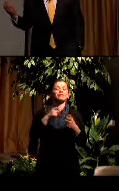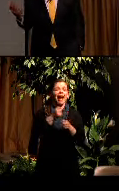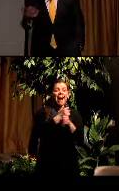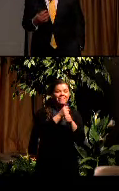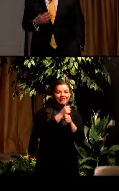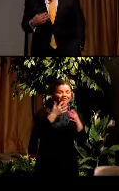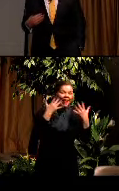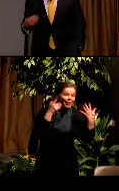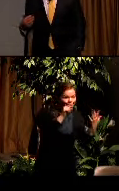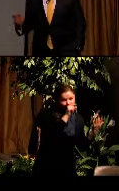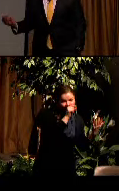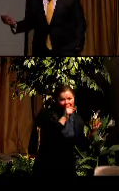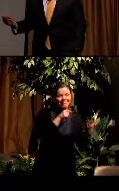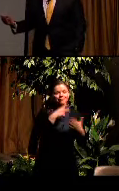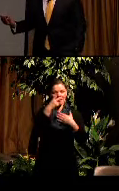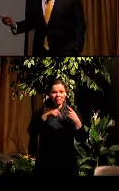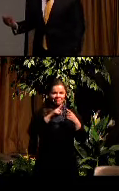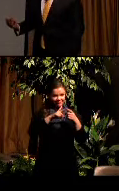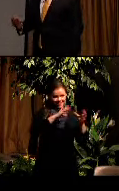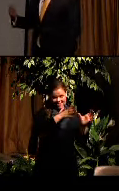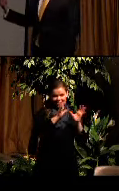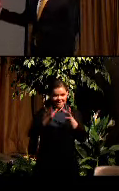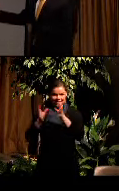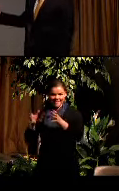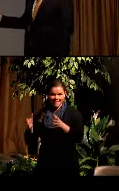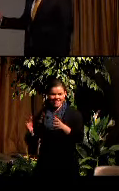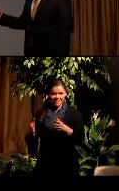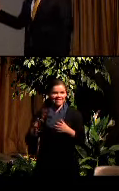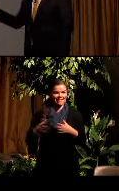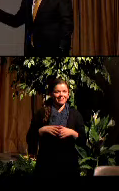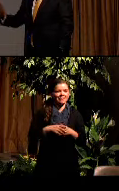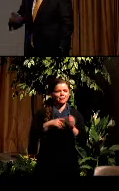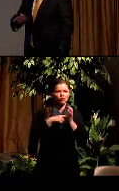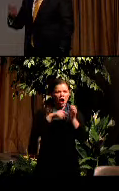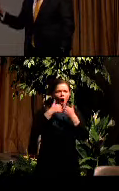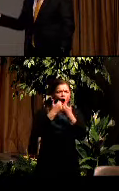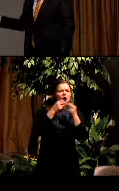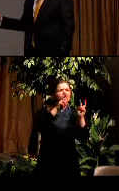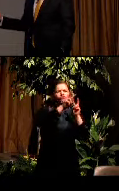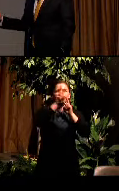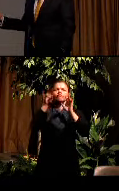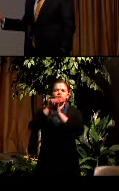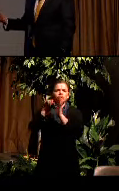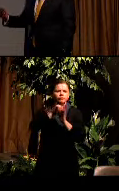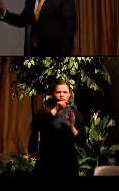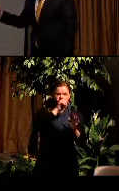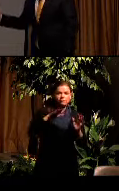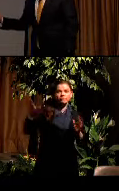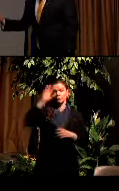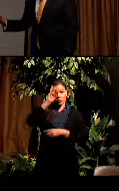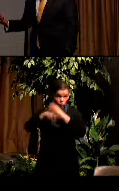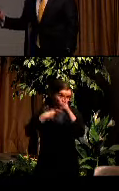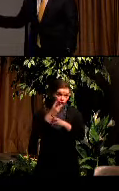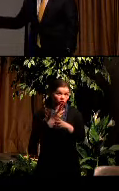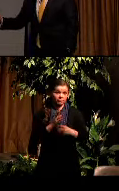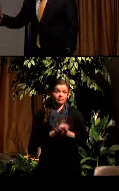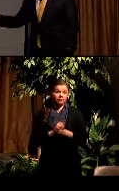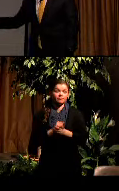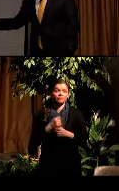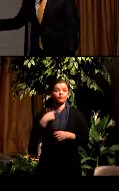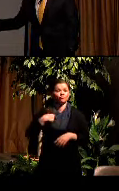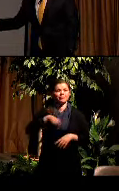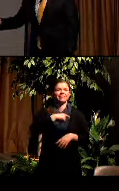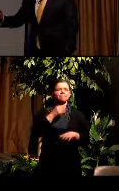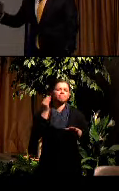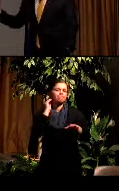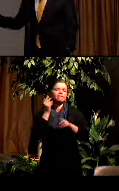we follow them around the planet, the globe. And we're going to have a tracking station where we're going to actually be banding birds every day, or almost every day. And the public, the